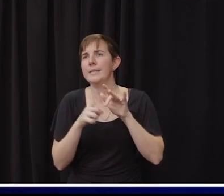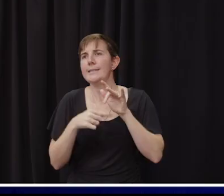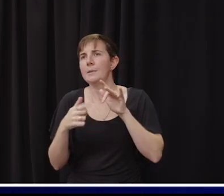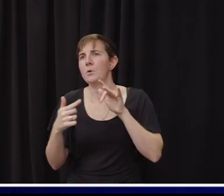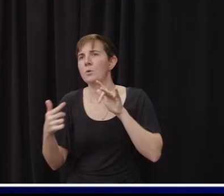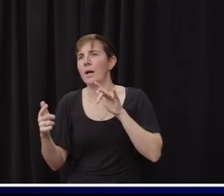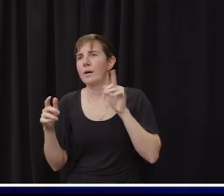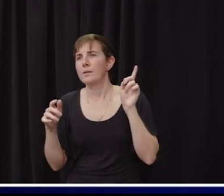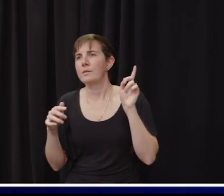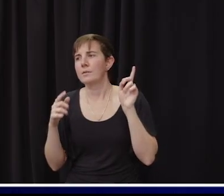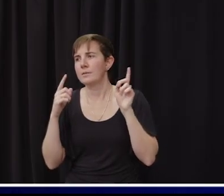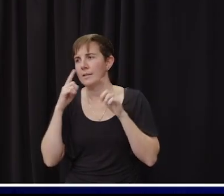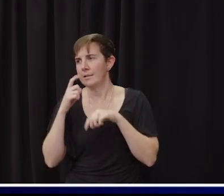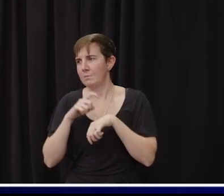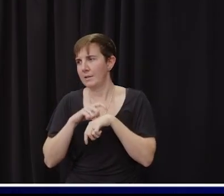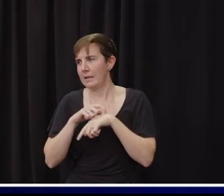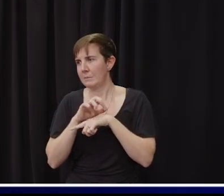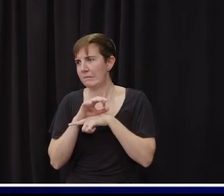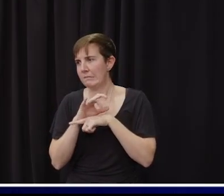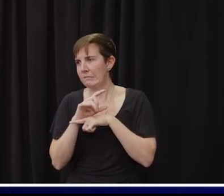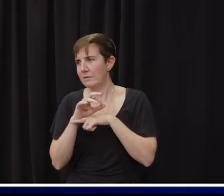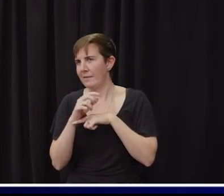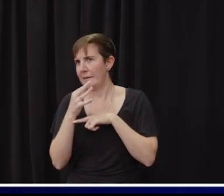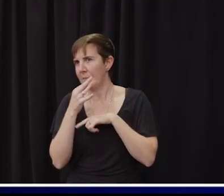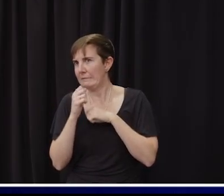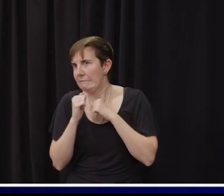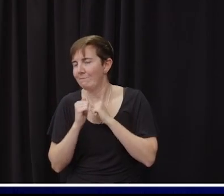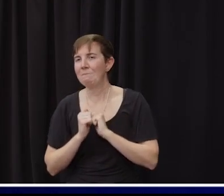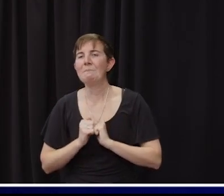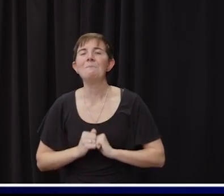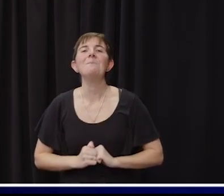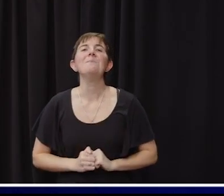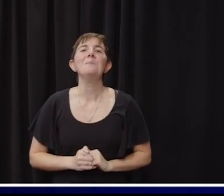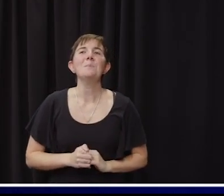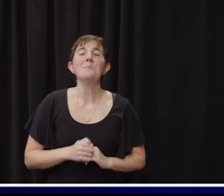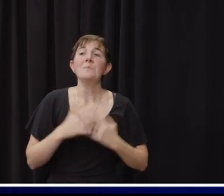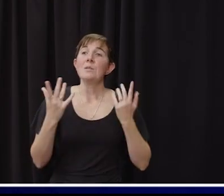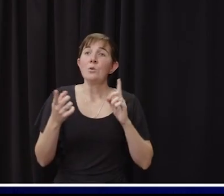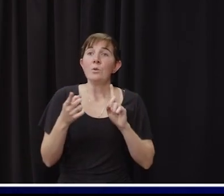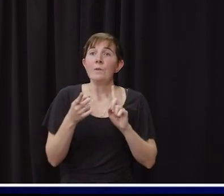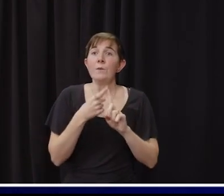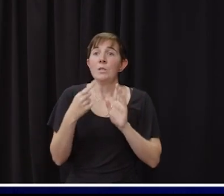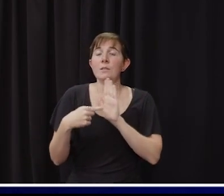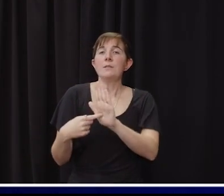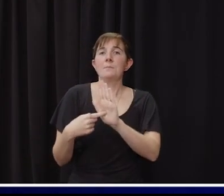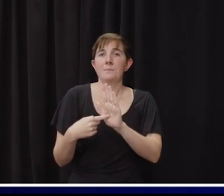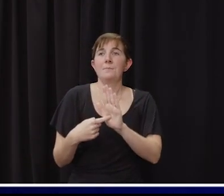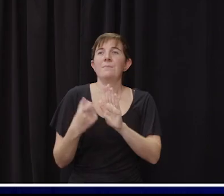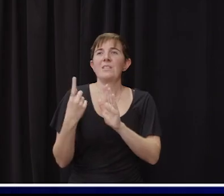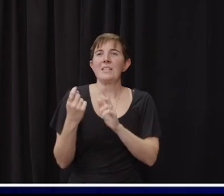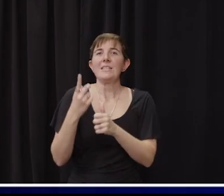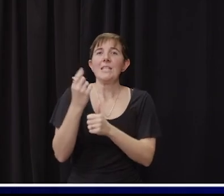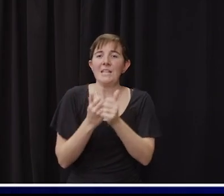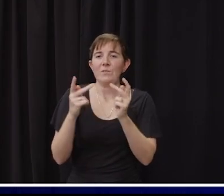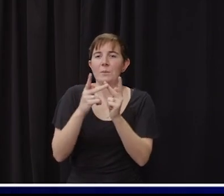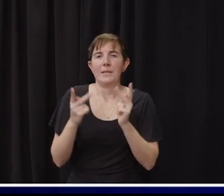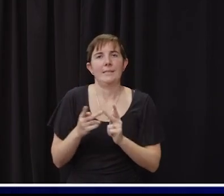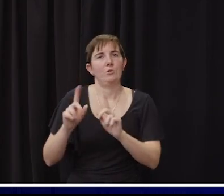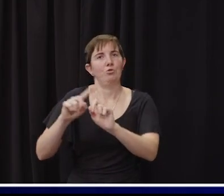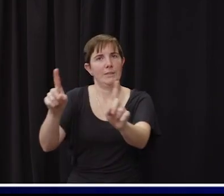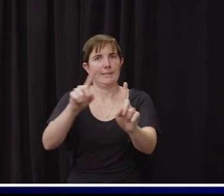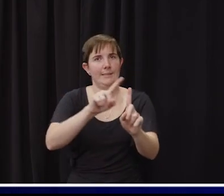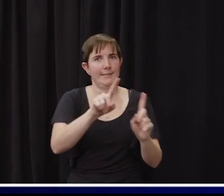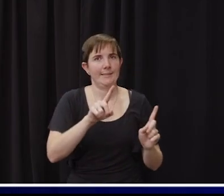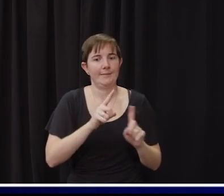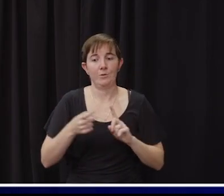through that because I think I'm running a little long. So the first thing is that every place is unique. So when we design an